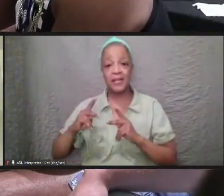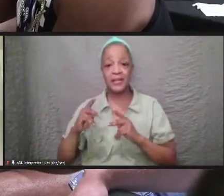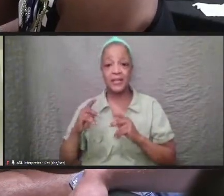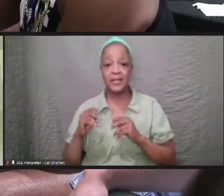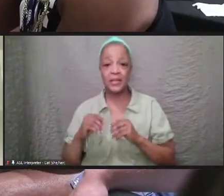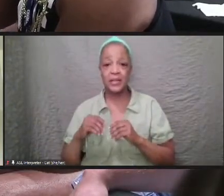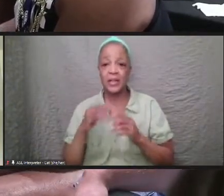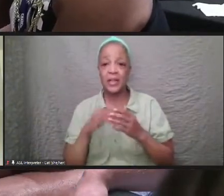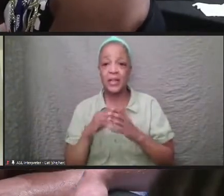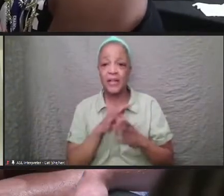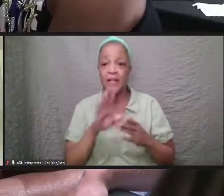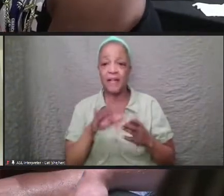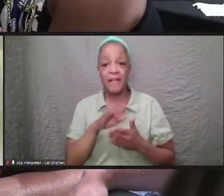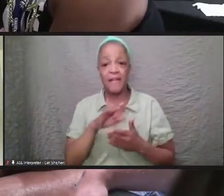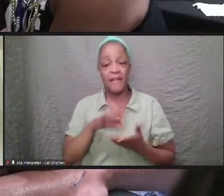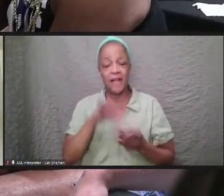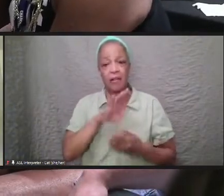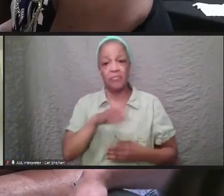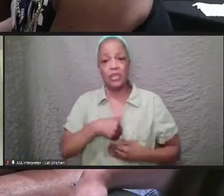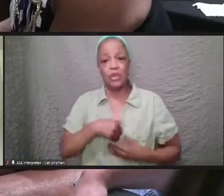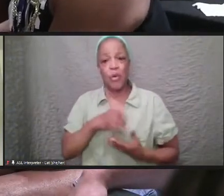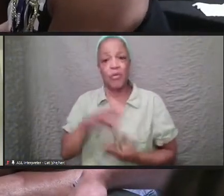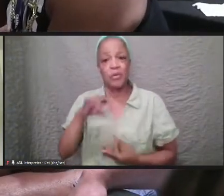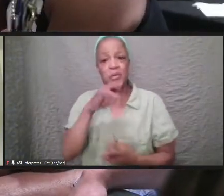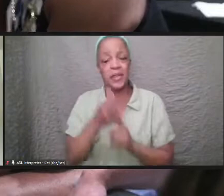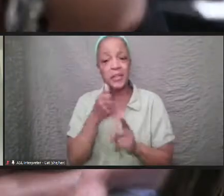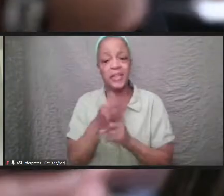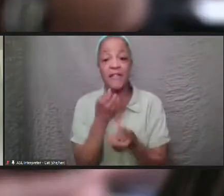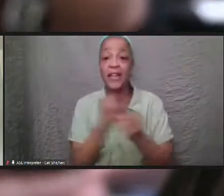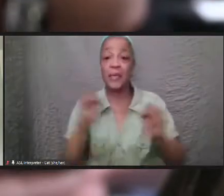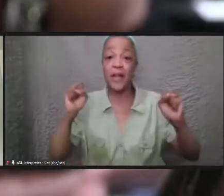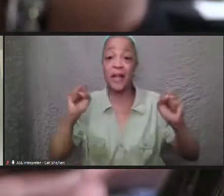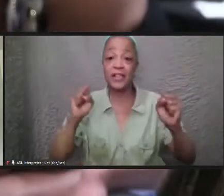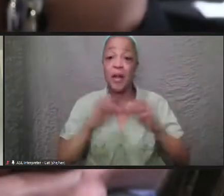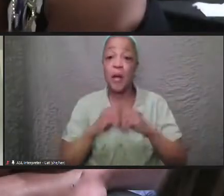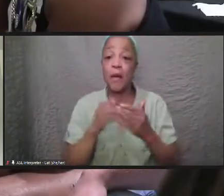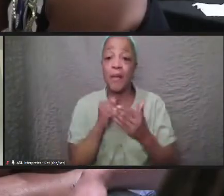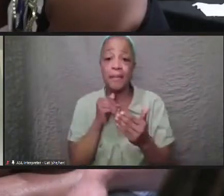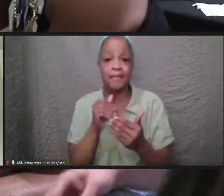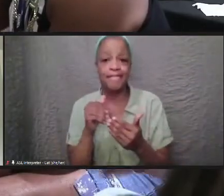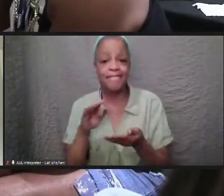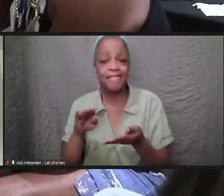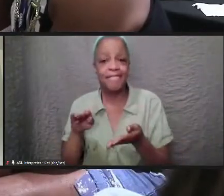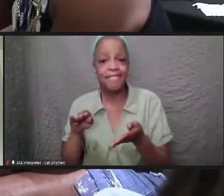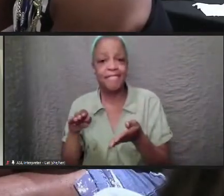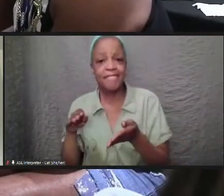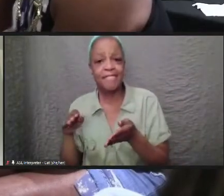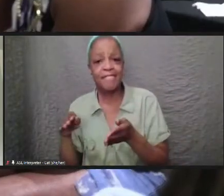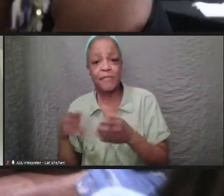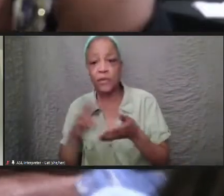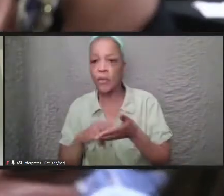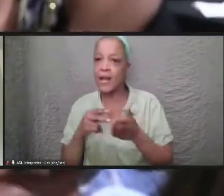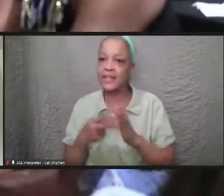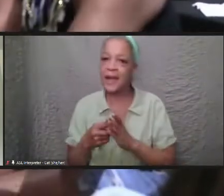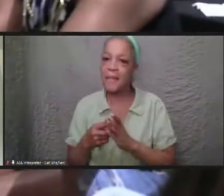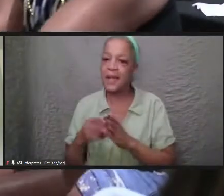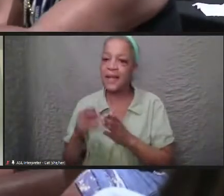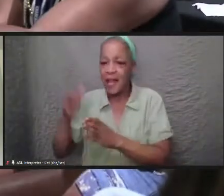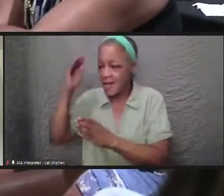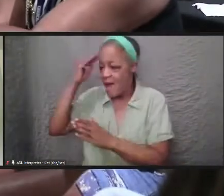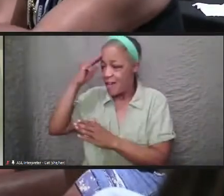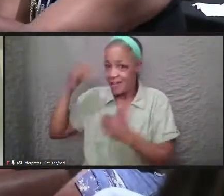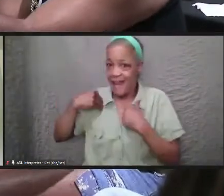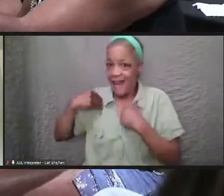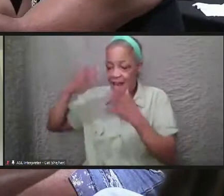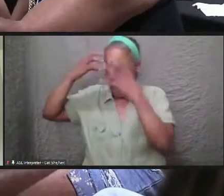the spirit for themselves, a sense of liberation, but they're soon passing. And so what does it mean to pass on that knowledge? And we have